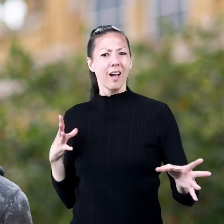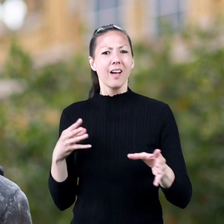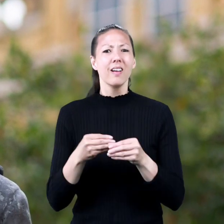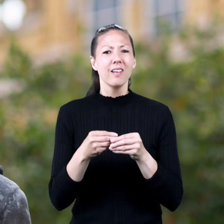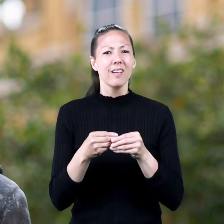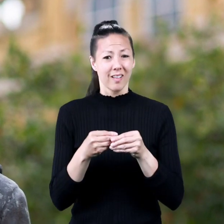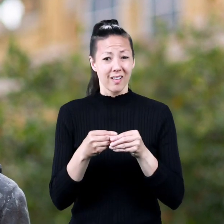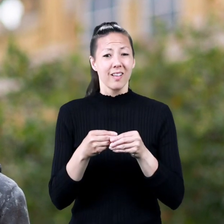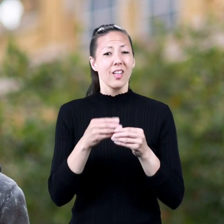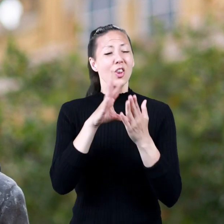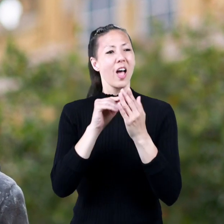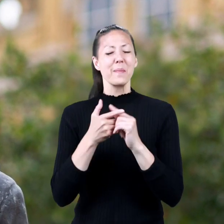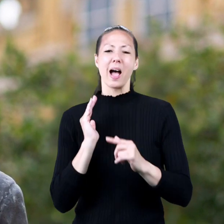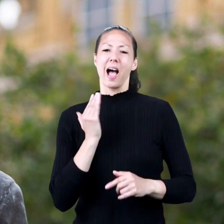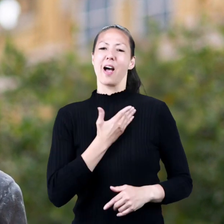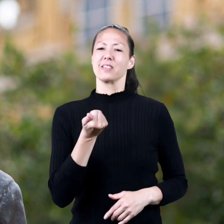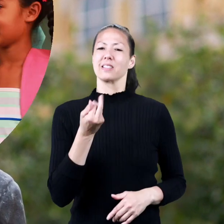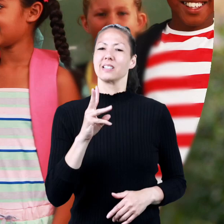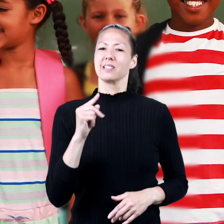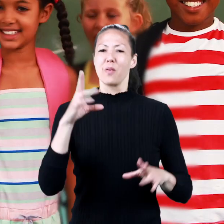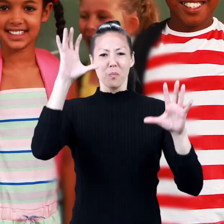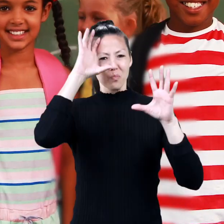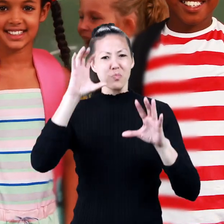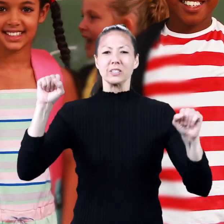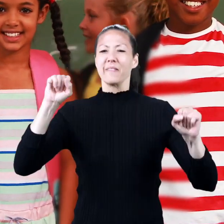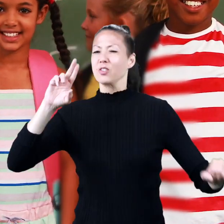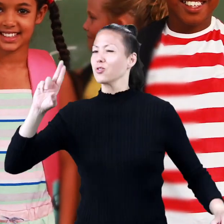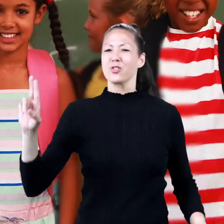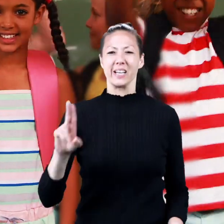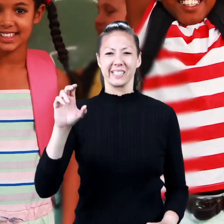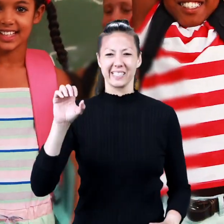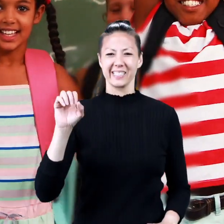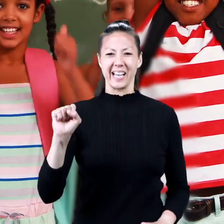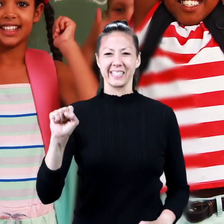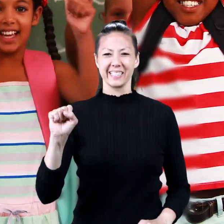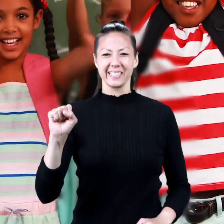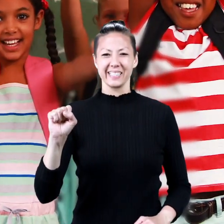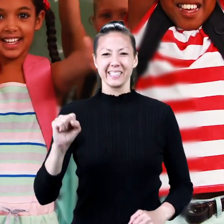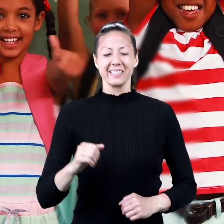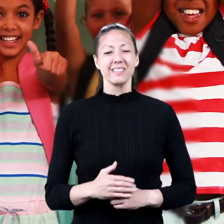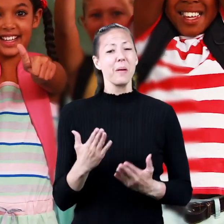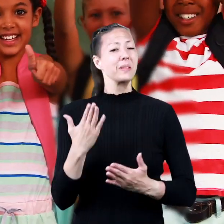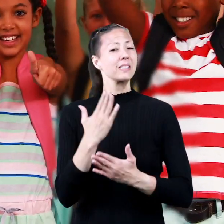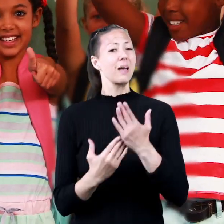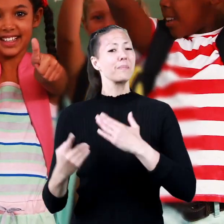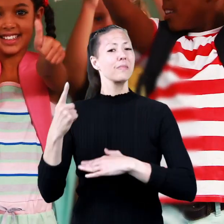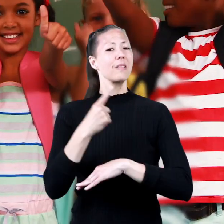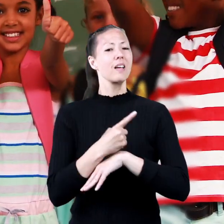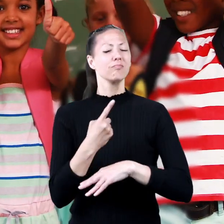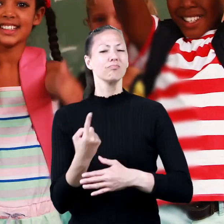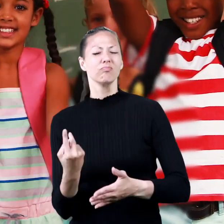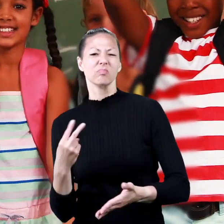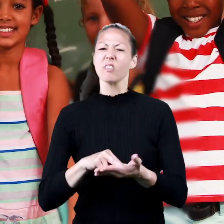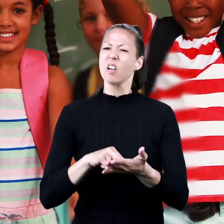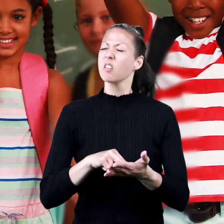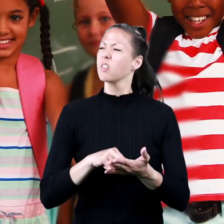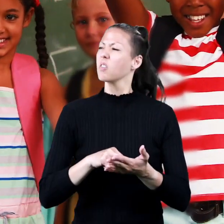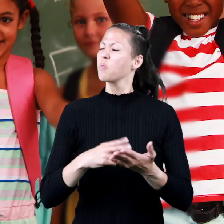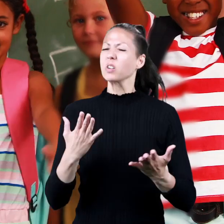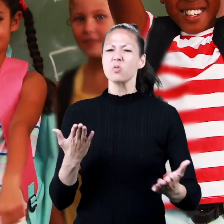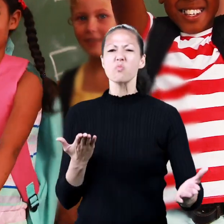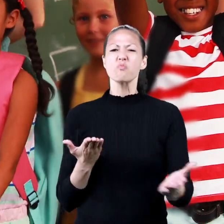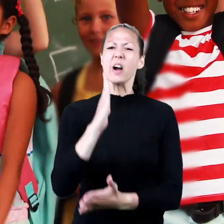16th President of the United States. And maybe someday, you can stand up for what is right, just